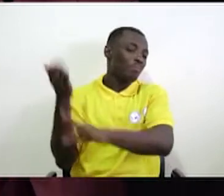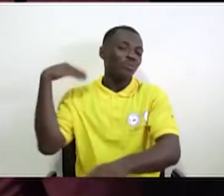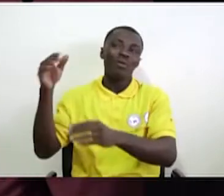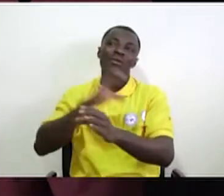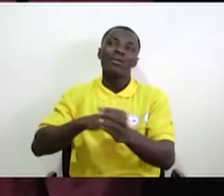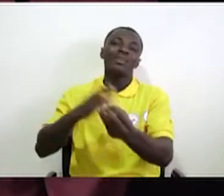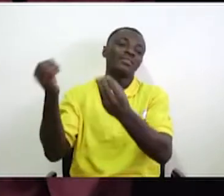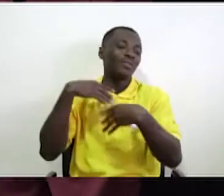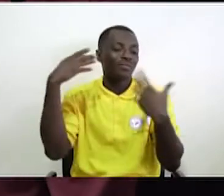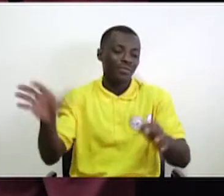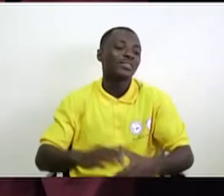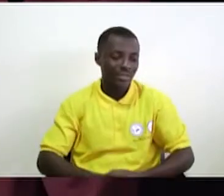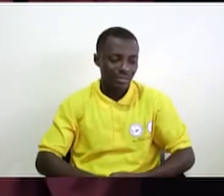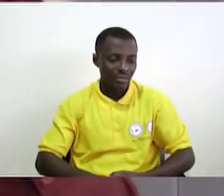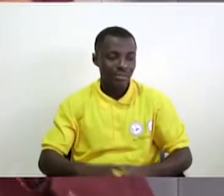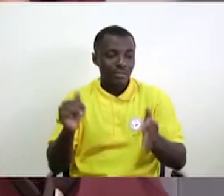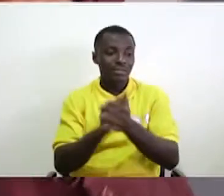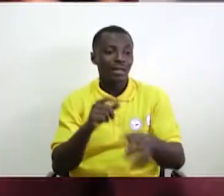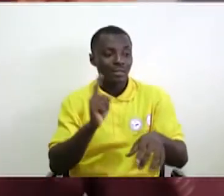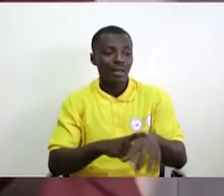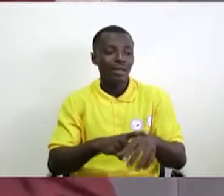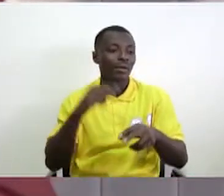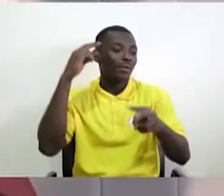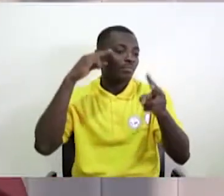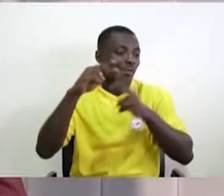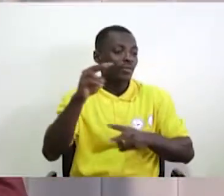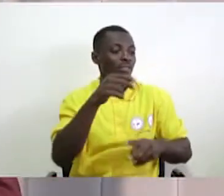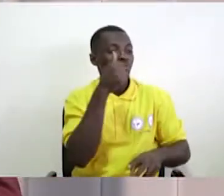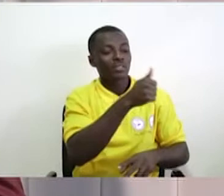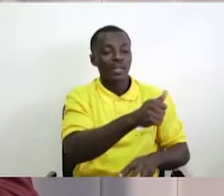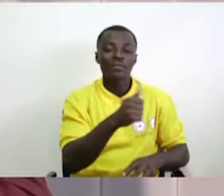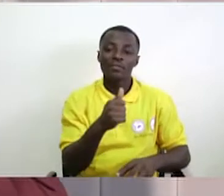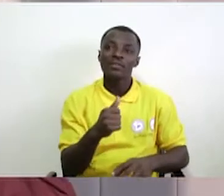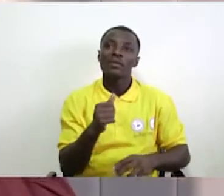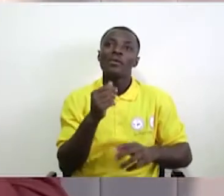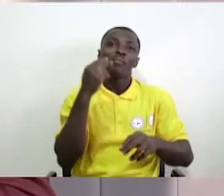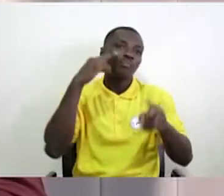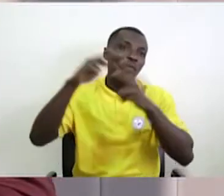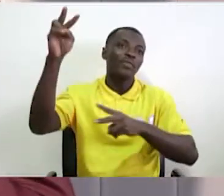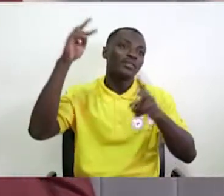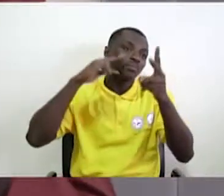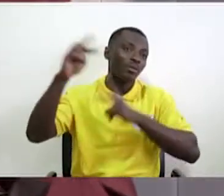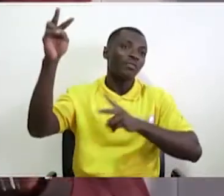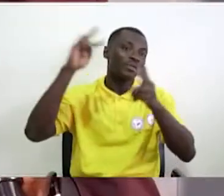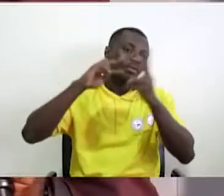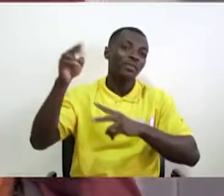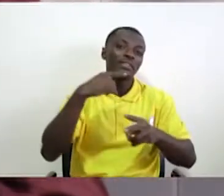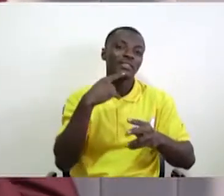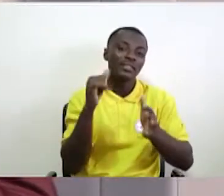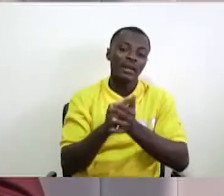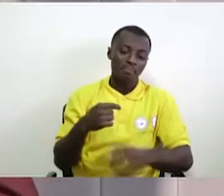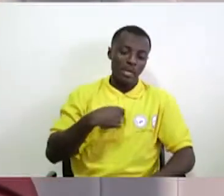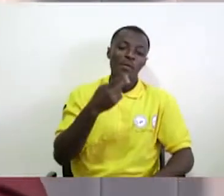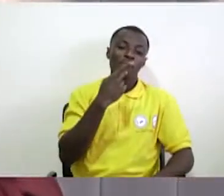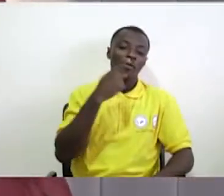Paul Kachre Agabus. Na Agabus de ne belt Paul better chese ne nsa aka said there all ne belt ni no sa na ye be no en